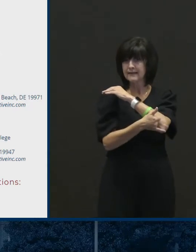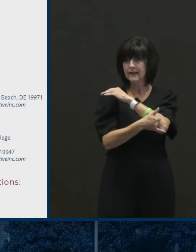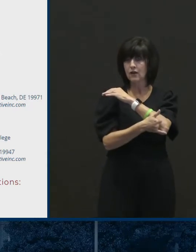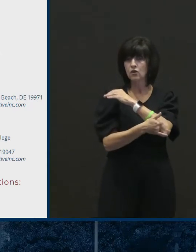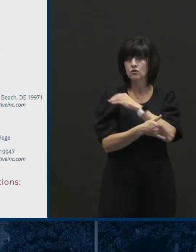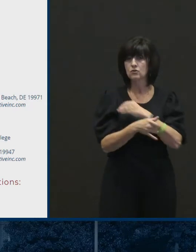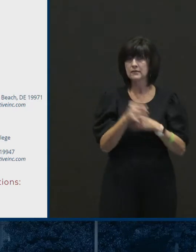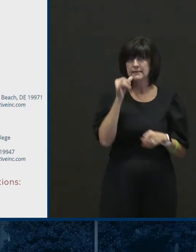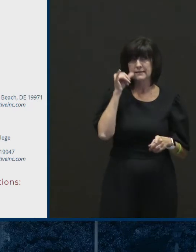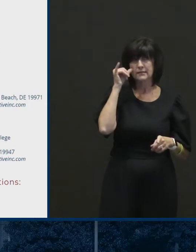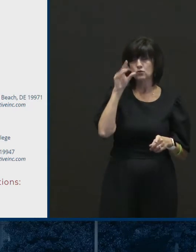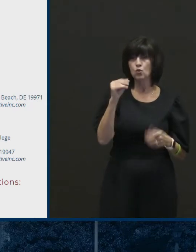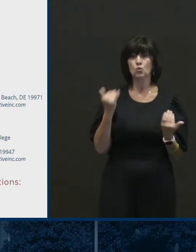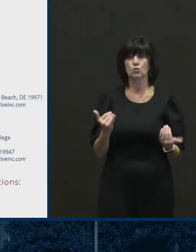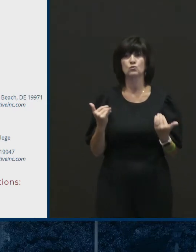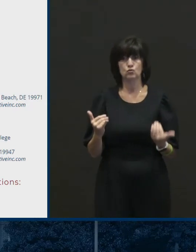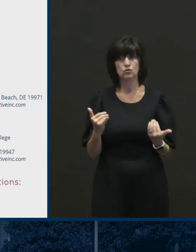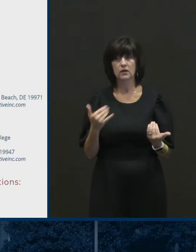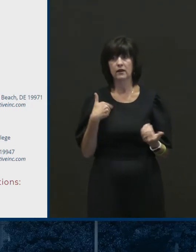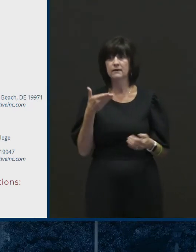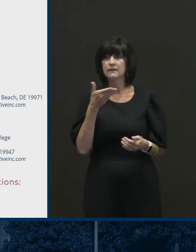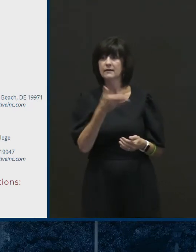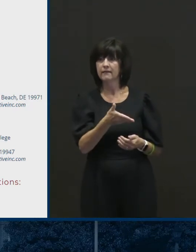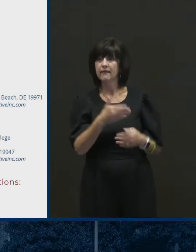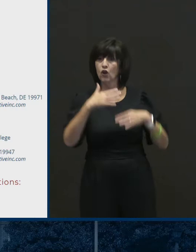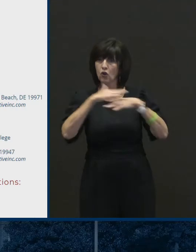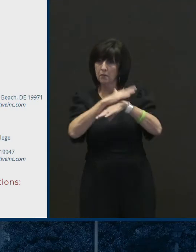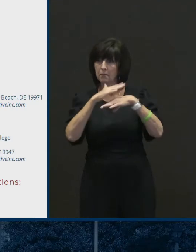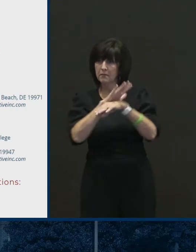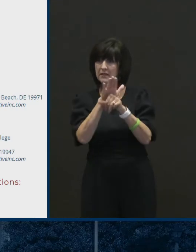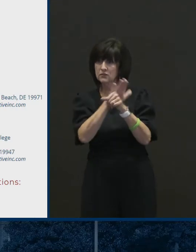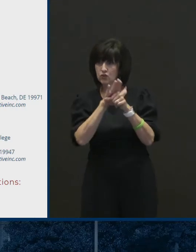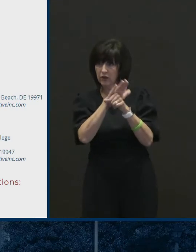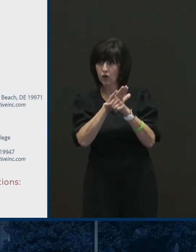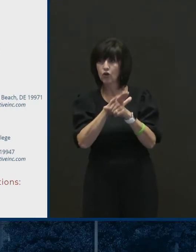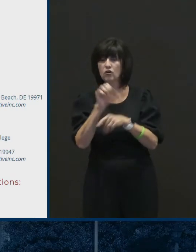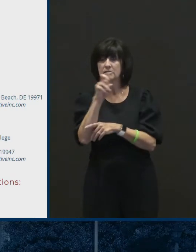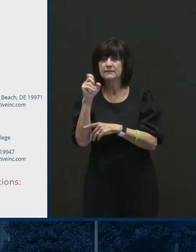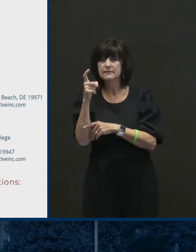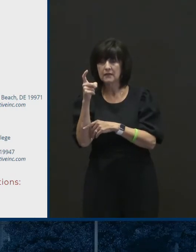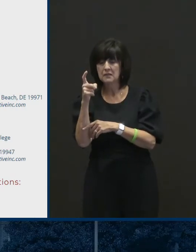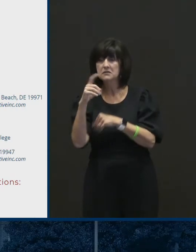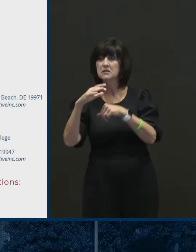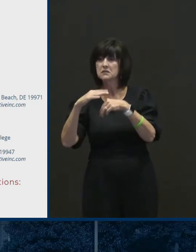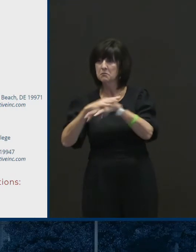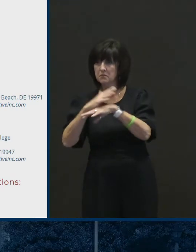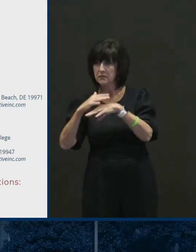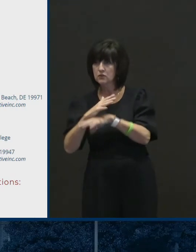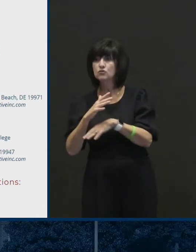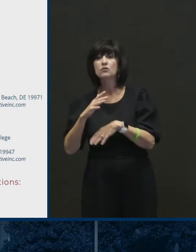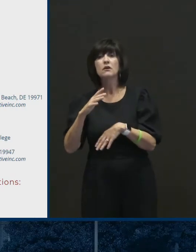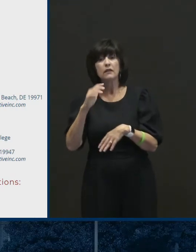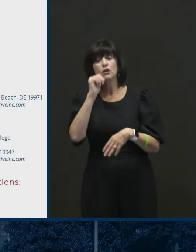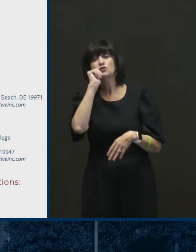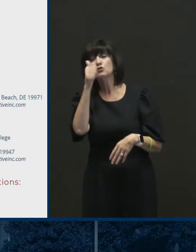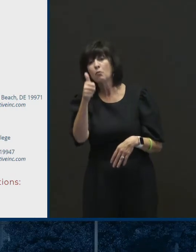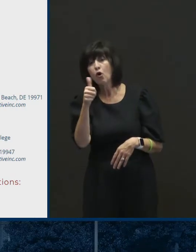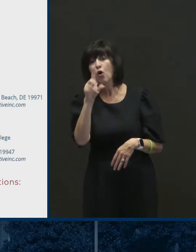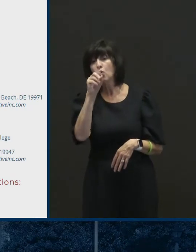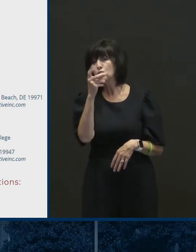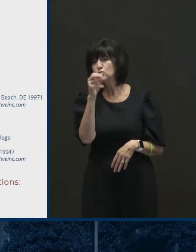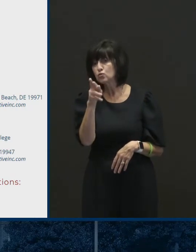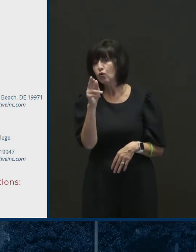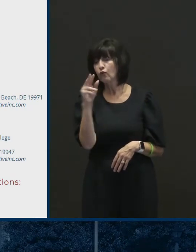today we are, like I said, we're down at the beach. Tomorrow and Wednesday, Georgetown and Dover. So